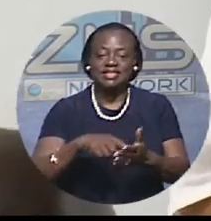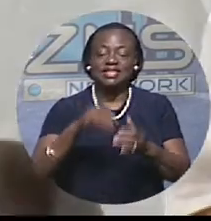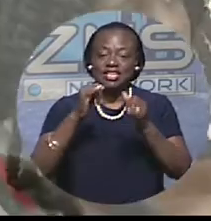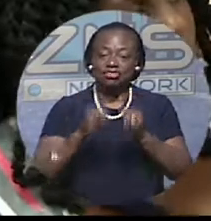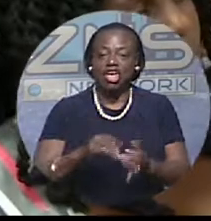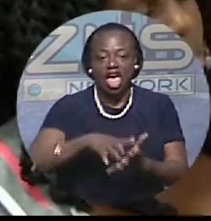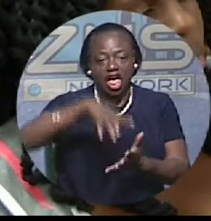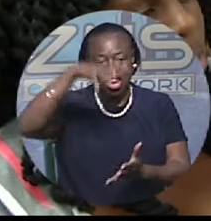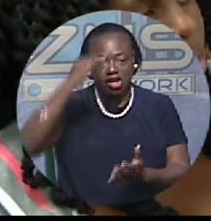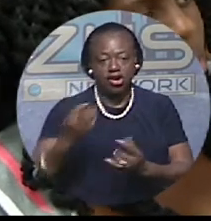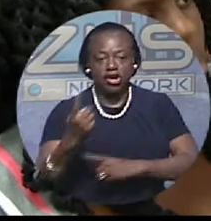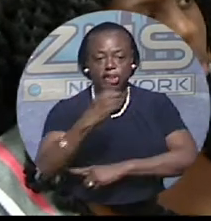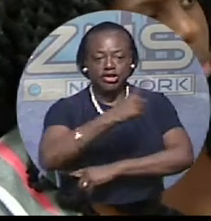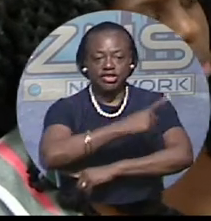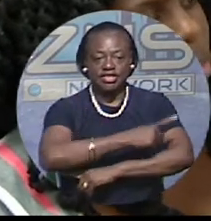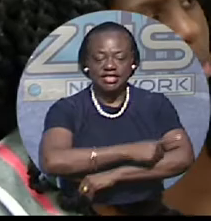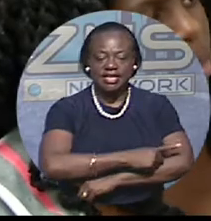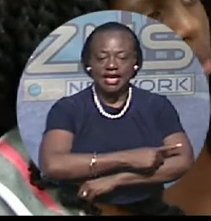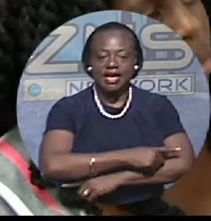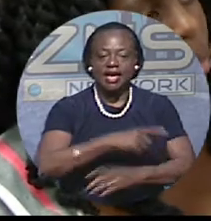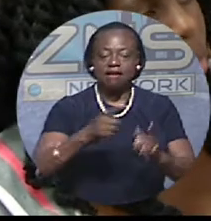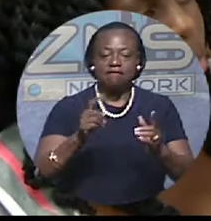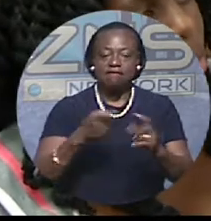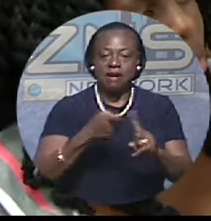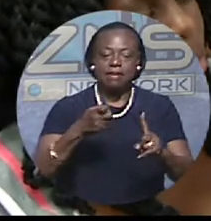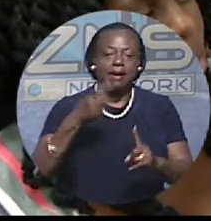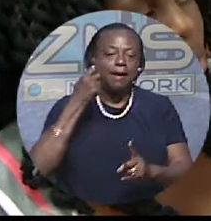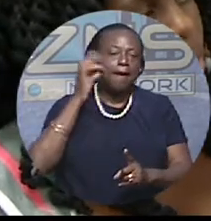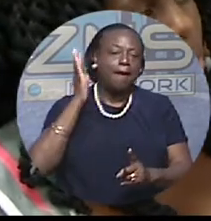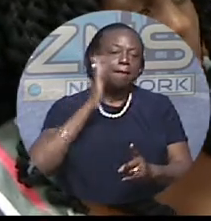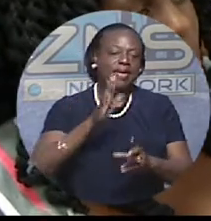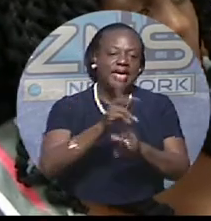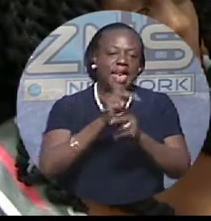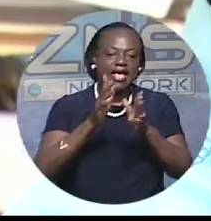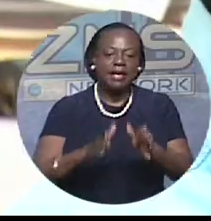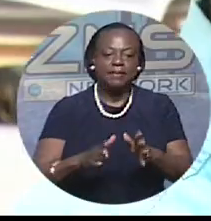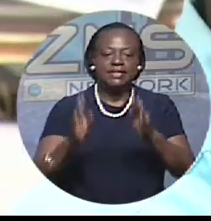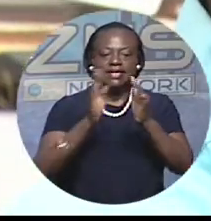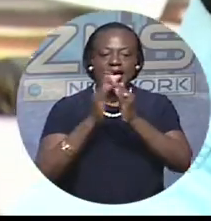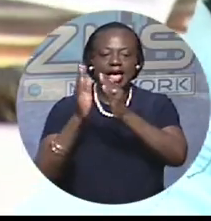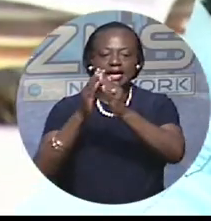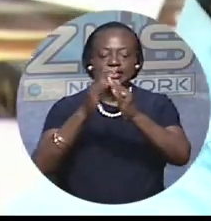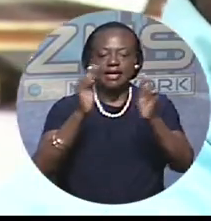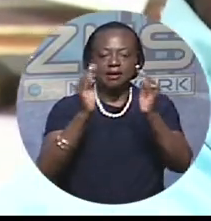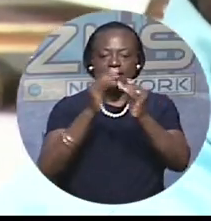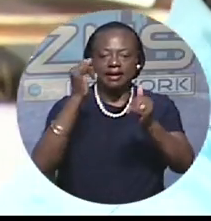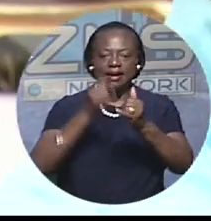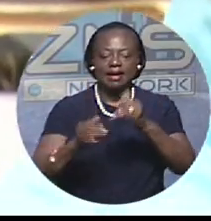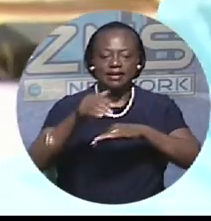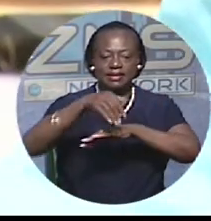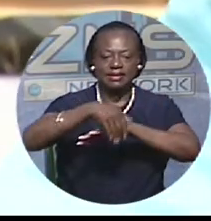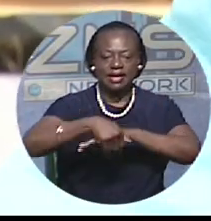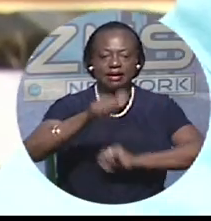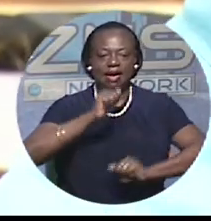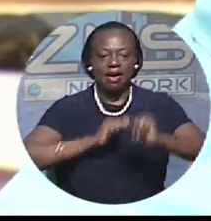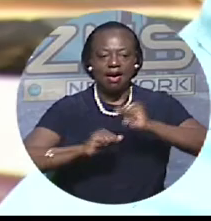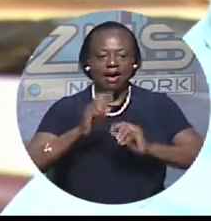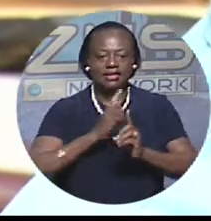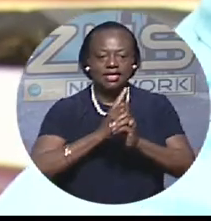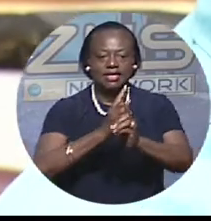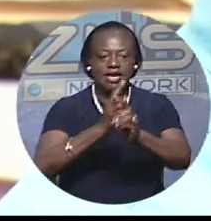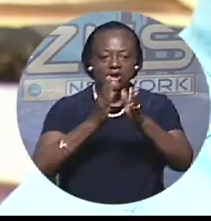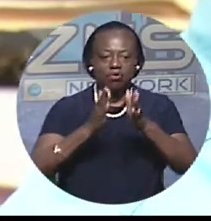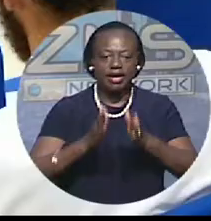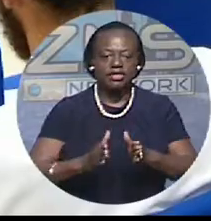Ministry of Agriculture and Marine Resources Beekeepers Town Meeting at the Department of Cooperative Development last night. Acting Director of the Department of